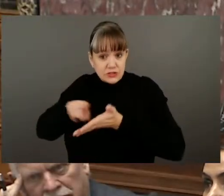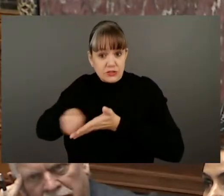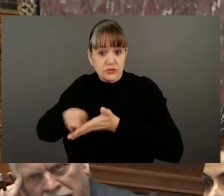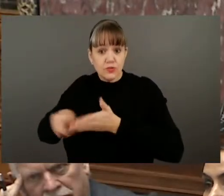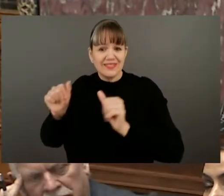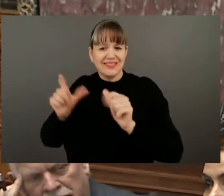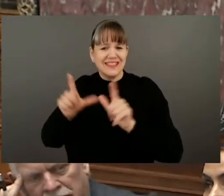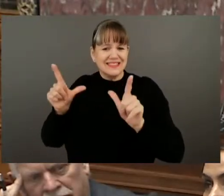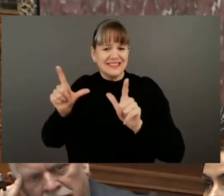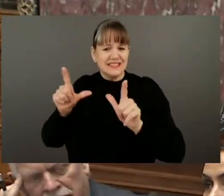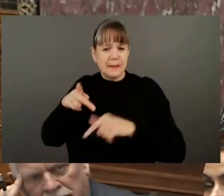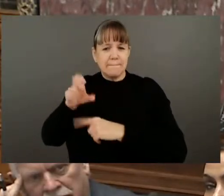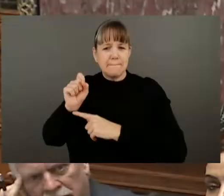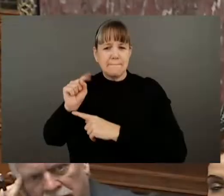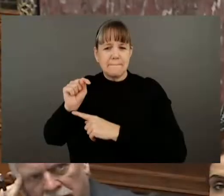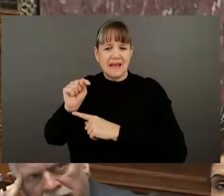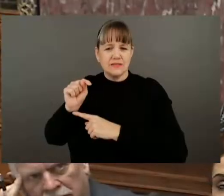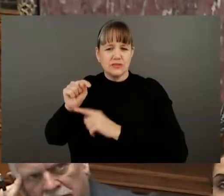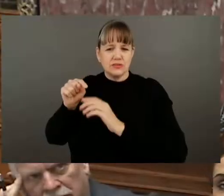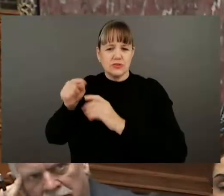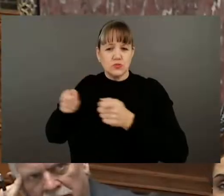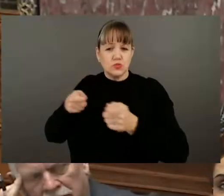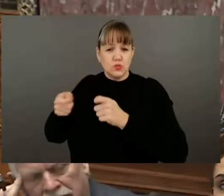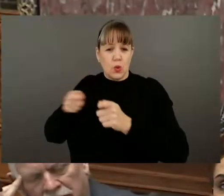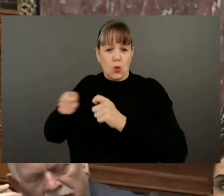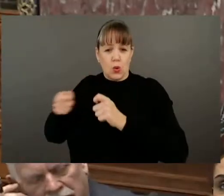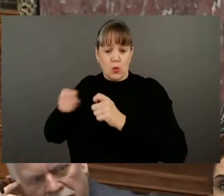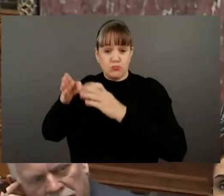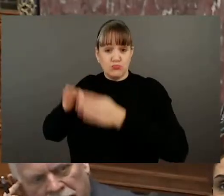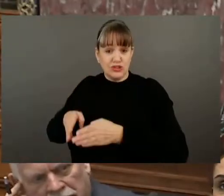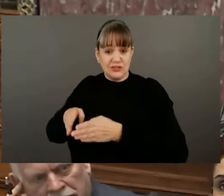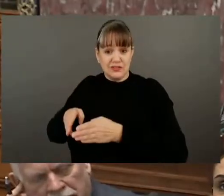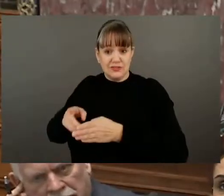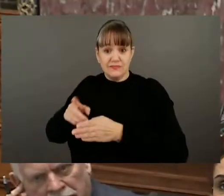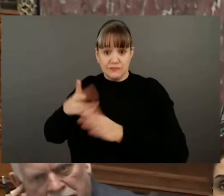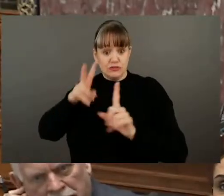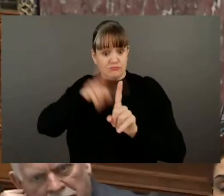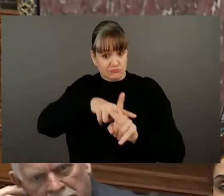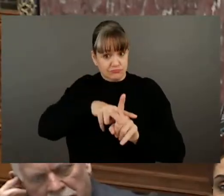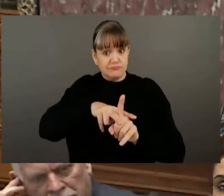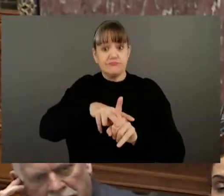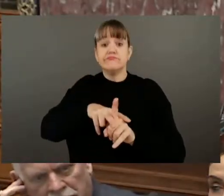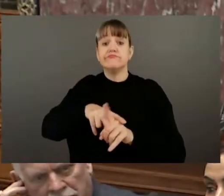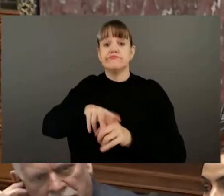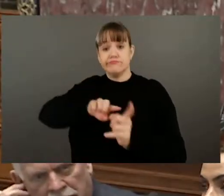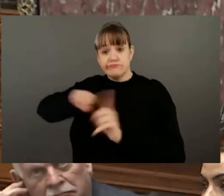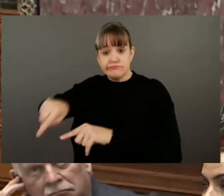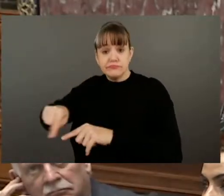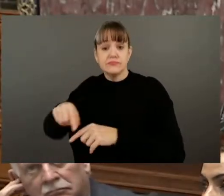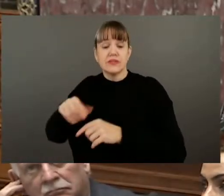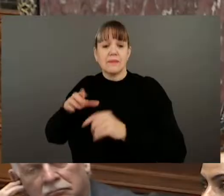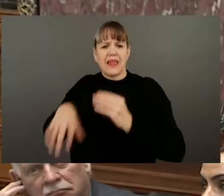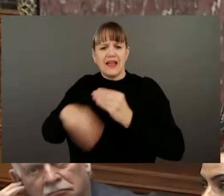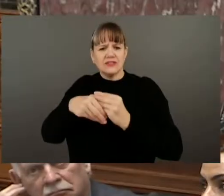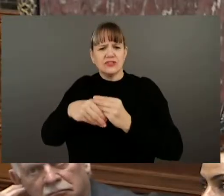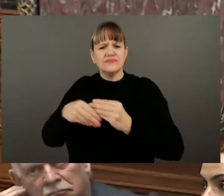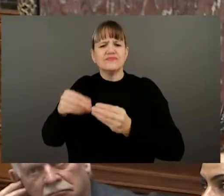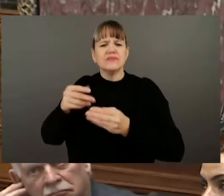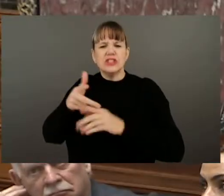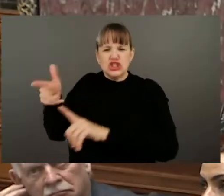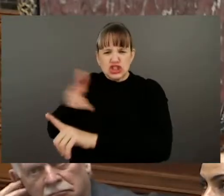being scheduled, and an additional treatment will happen if required. Neighboring units are being